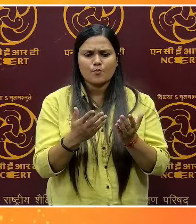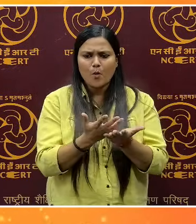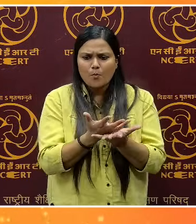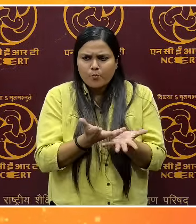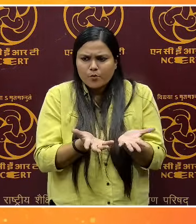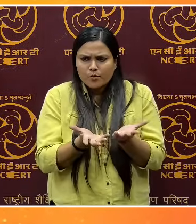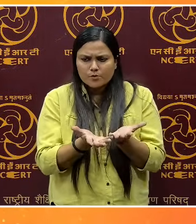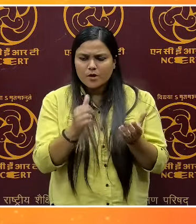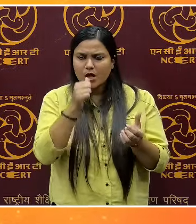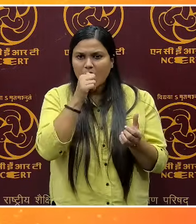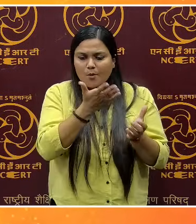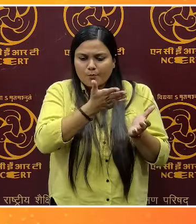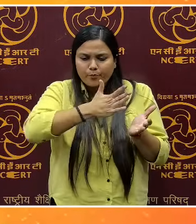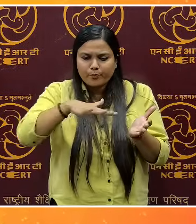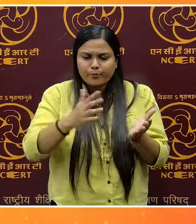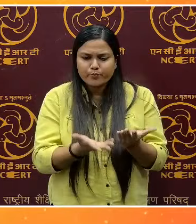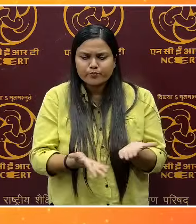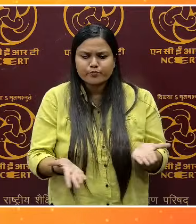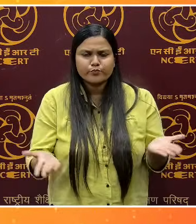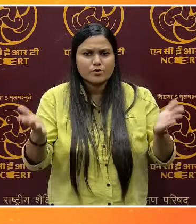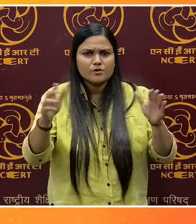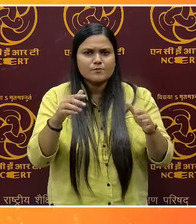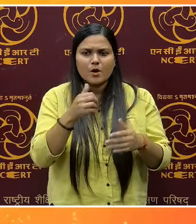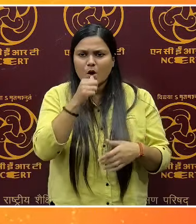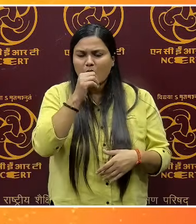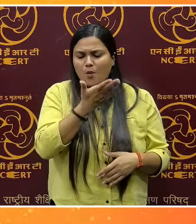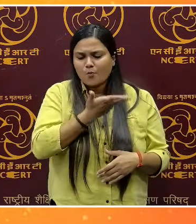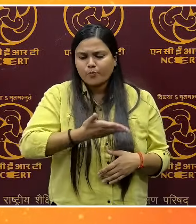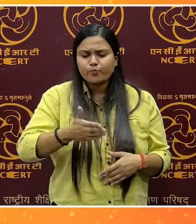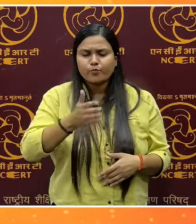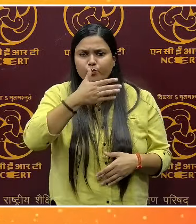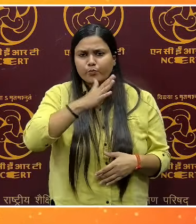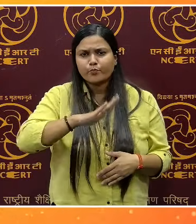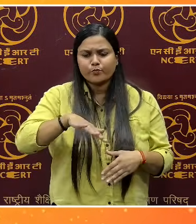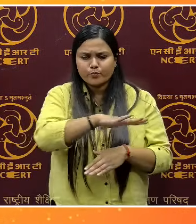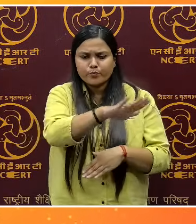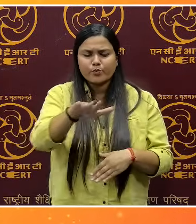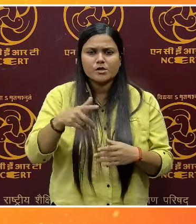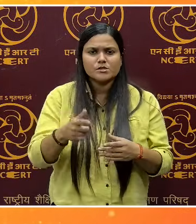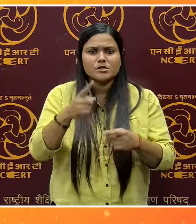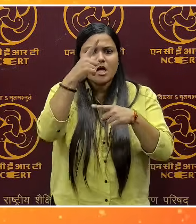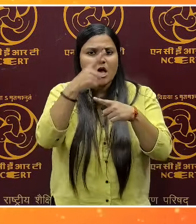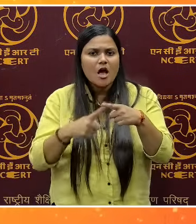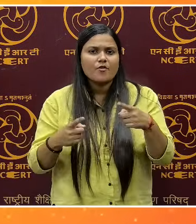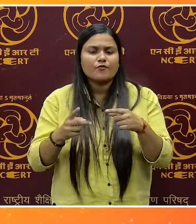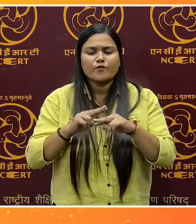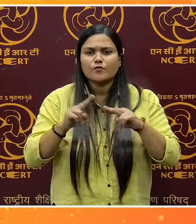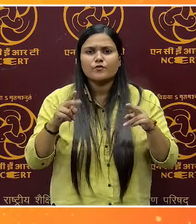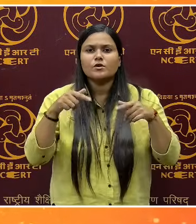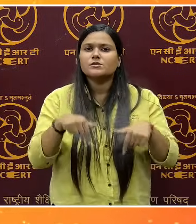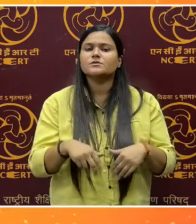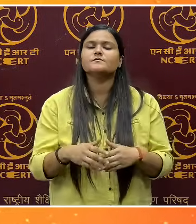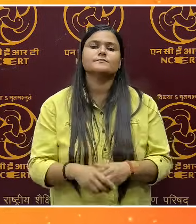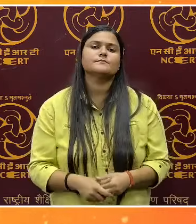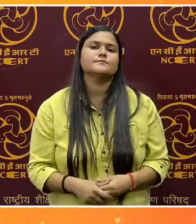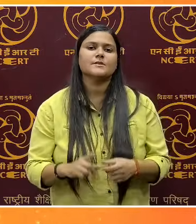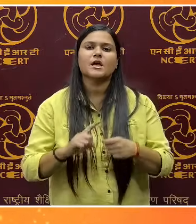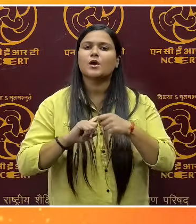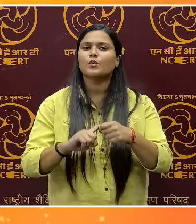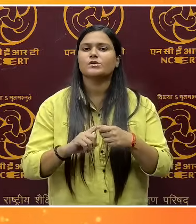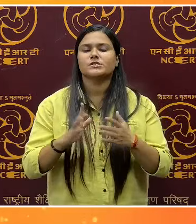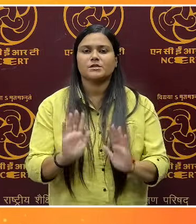with lotuses. On which day was the pond half full is the question.